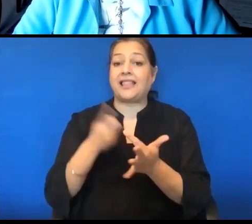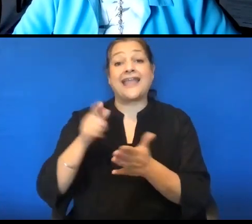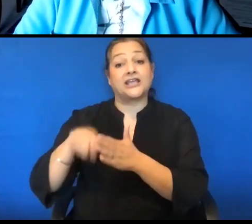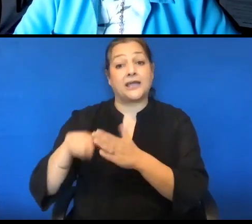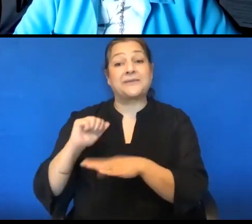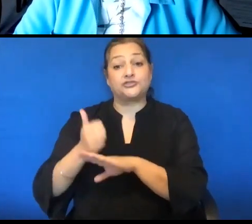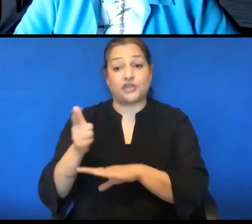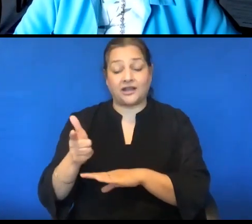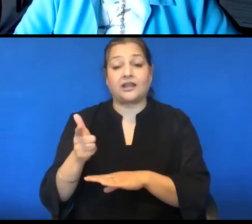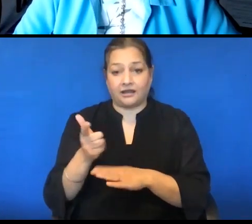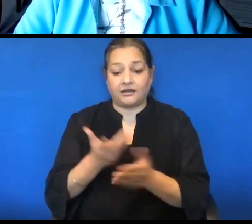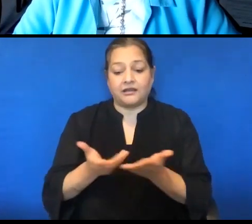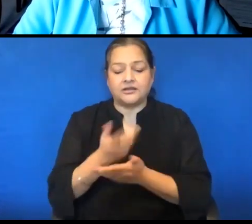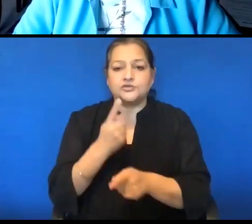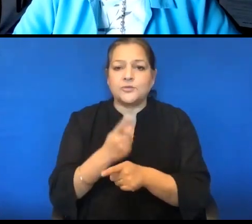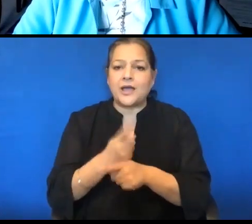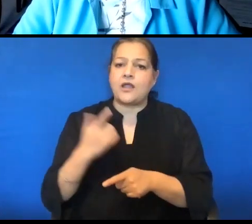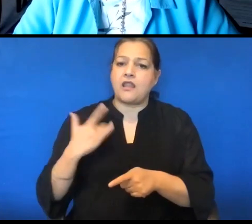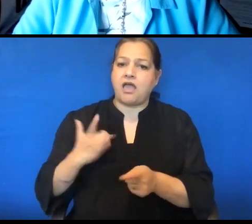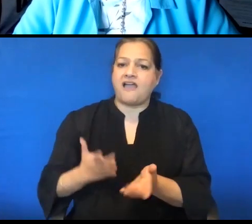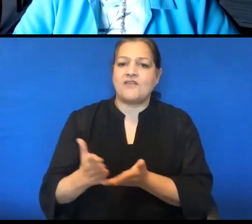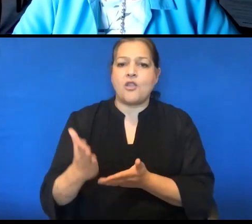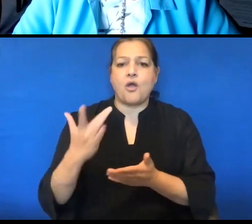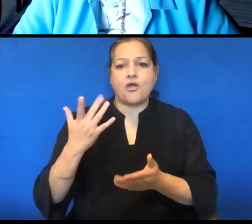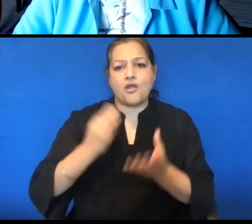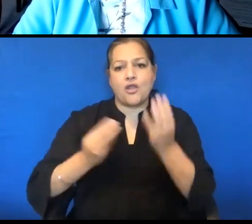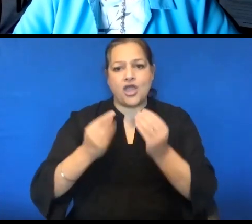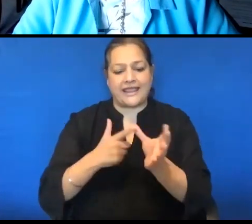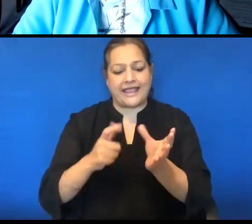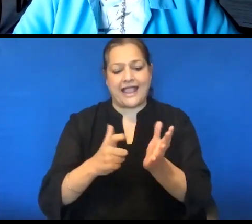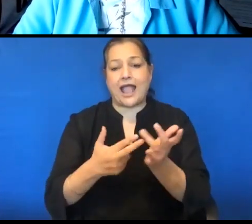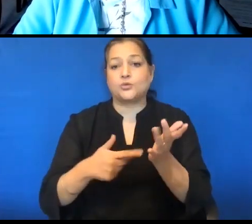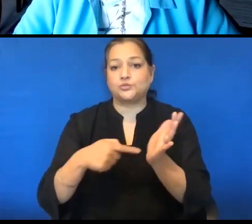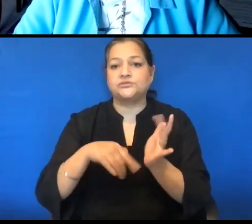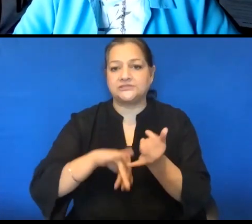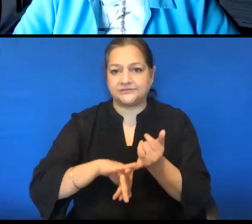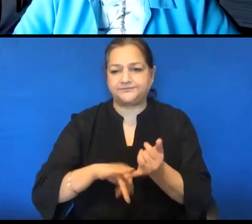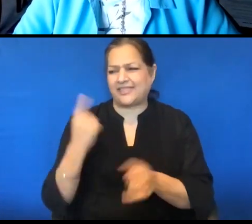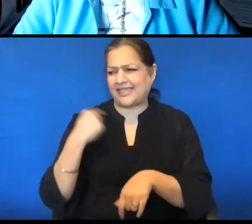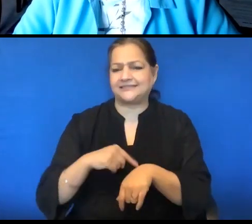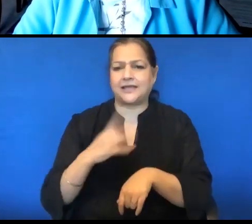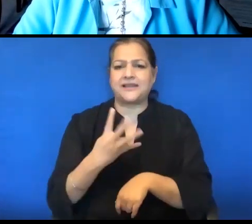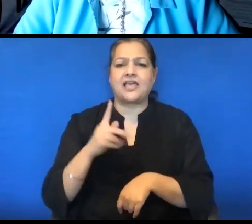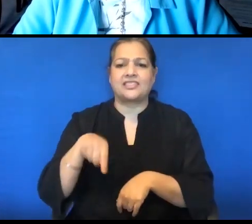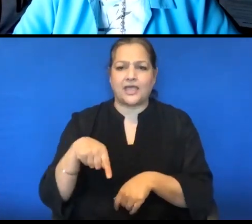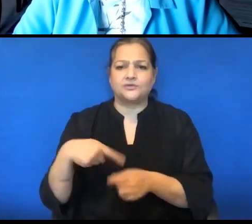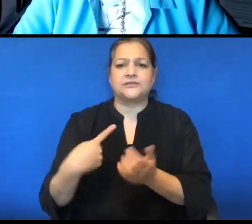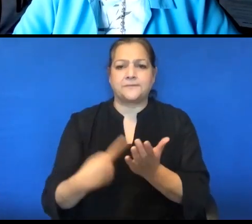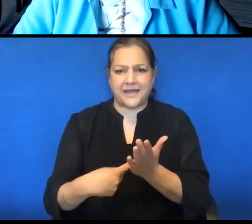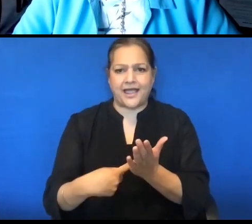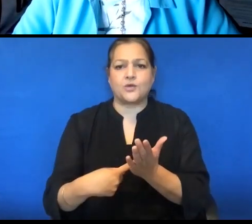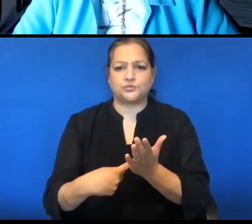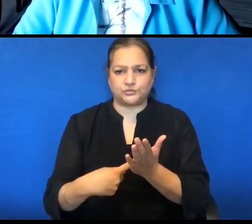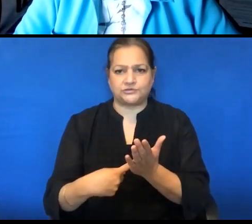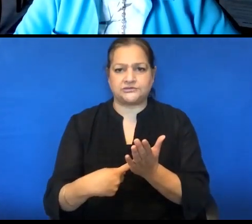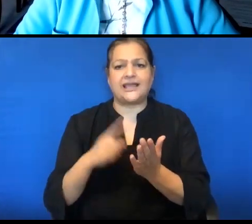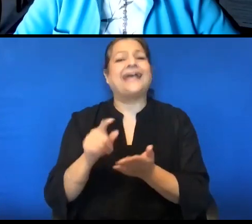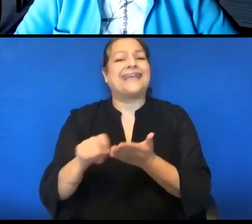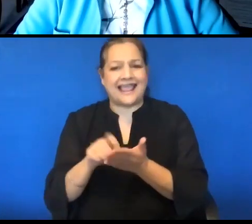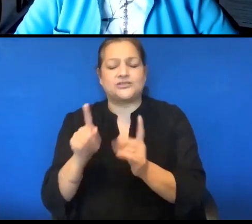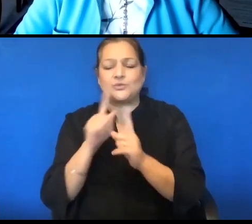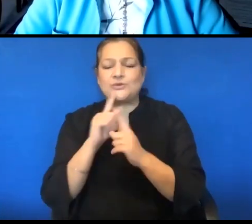accounts, where we said that we wanted, actually at the time it was £9,000 at the election, we said 10, but actually I